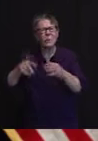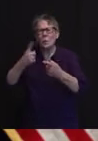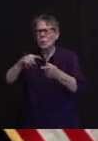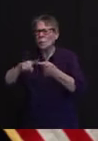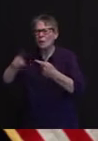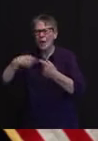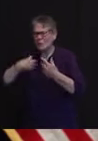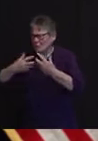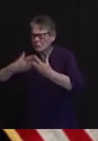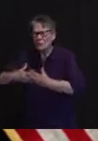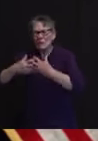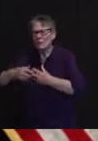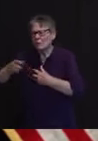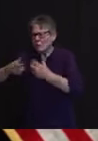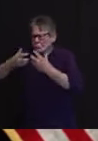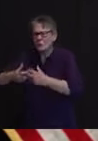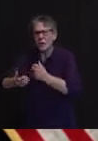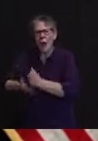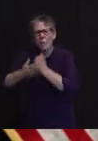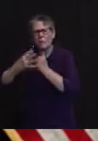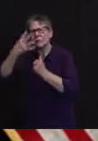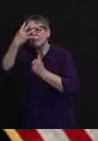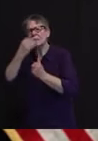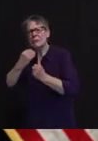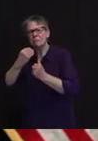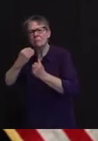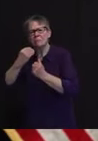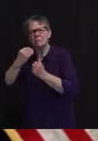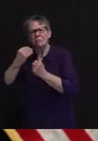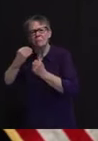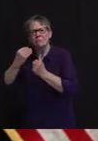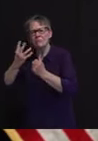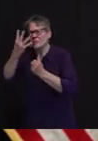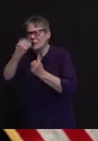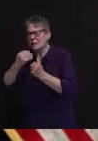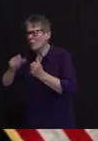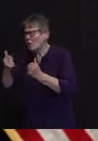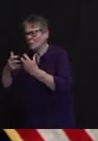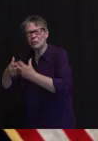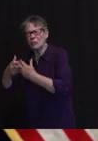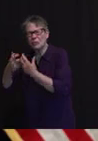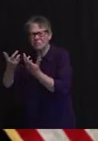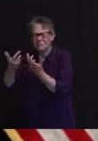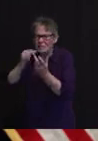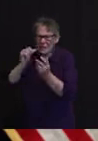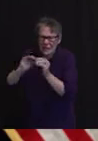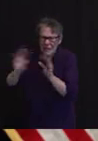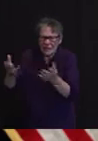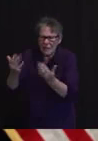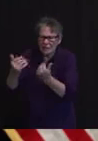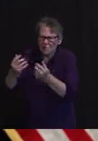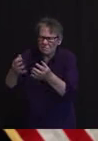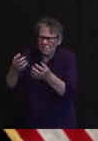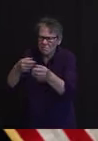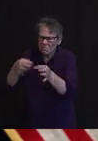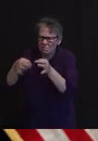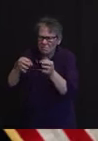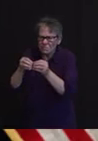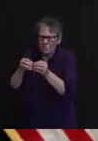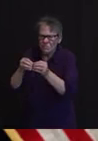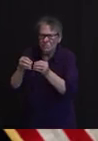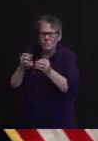hospitals? And do we have sufficient transportation to move sick people from hospital A to hospital